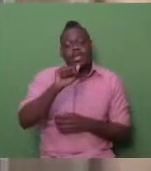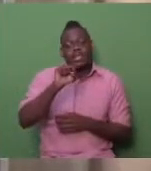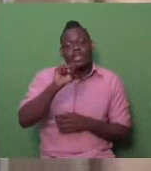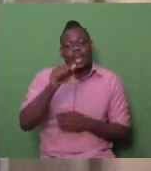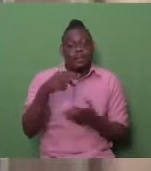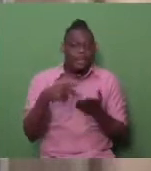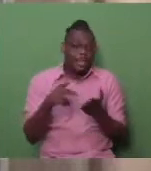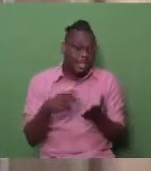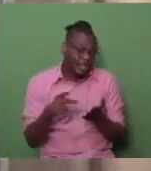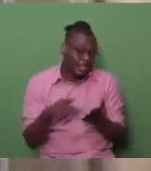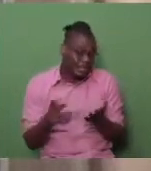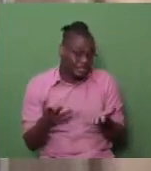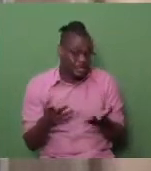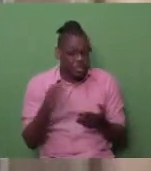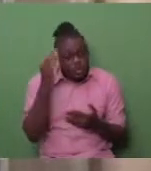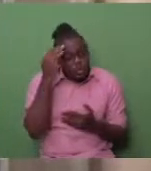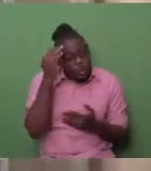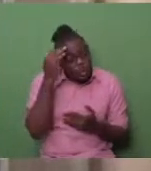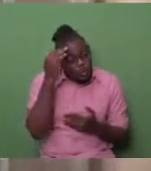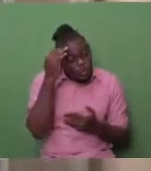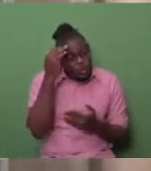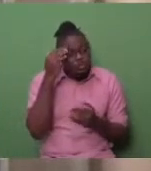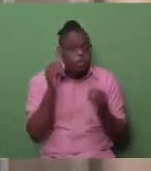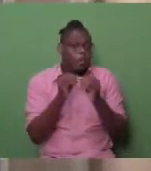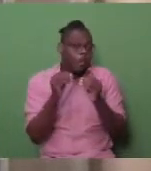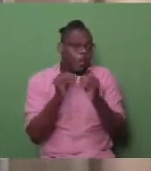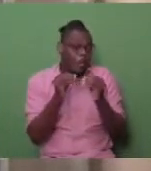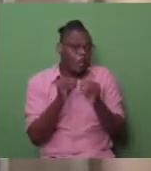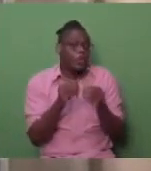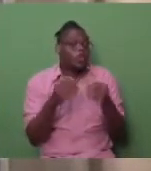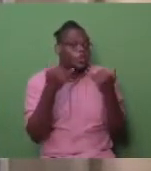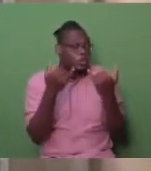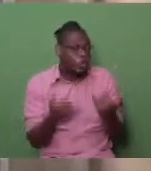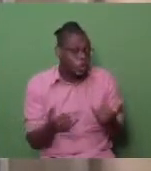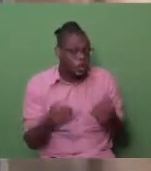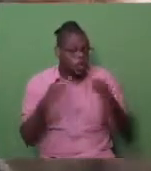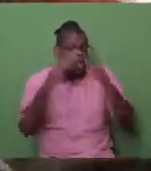already suffering, already under stress and under pressure.